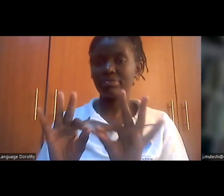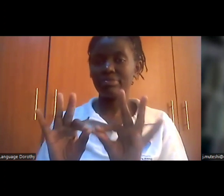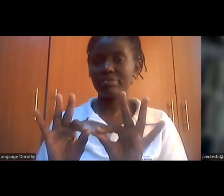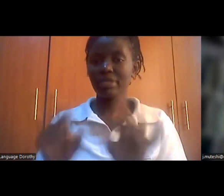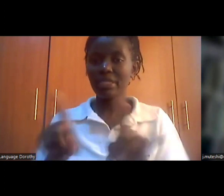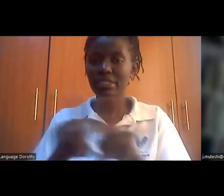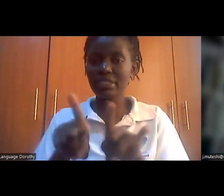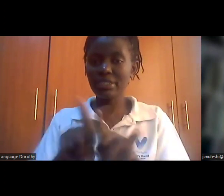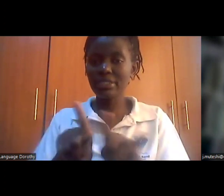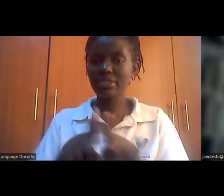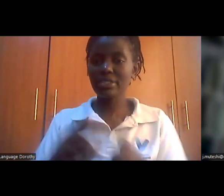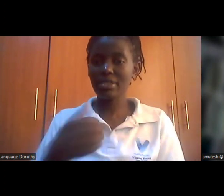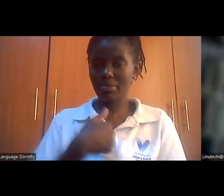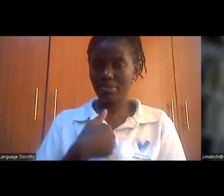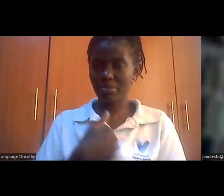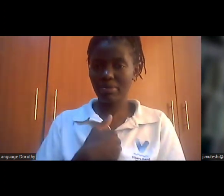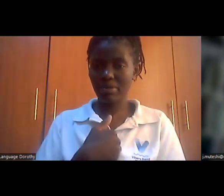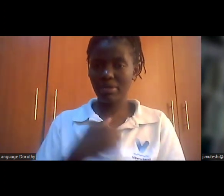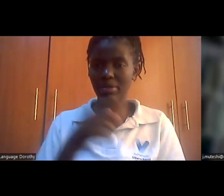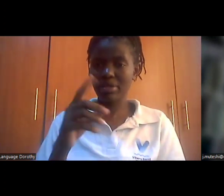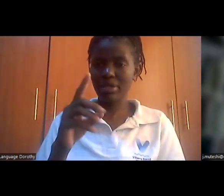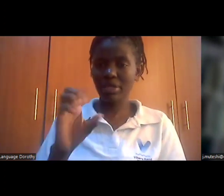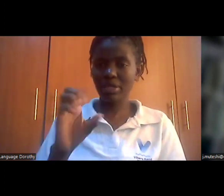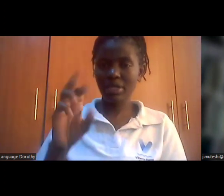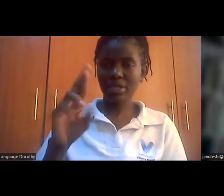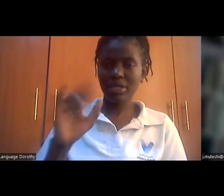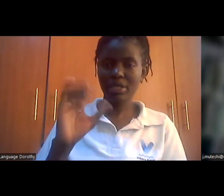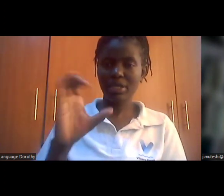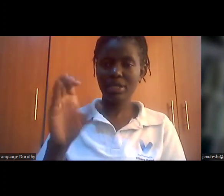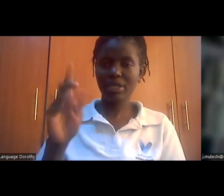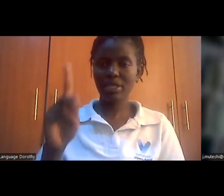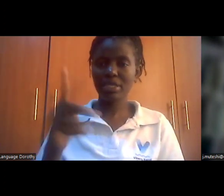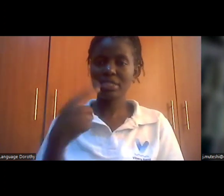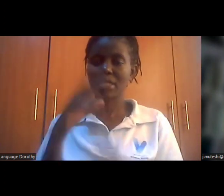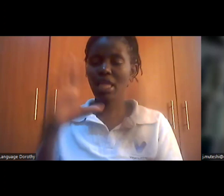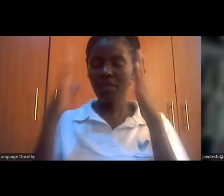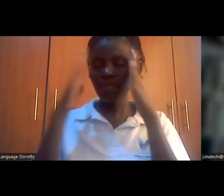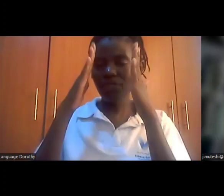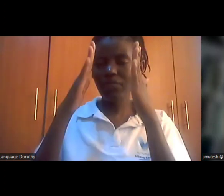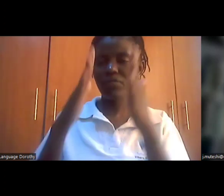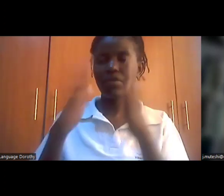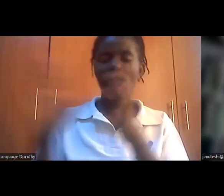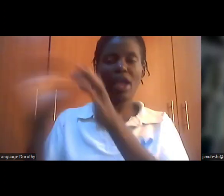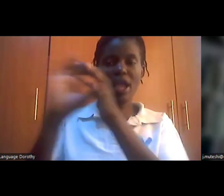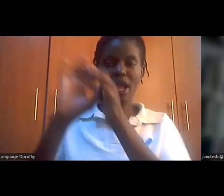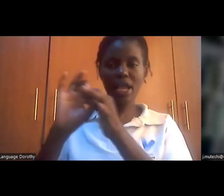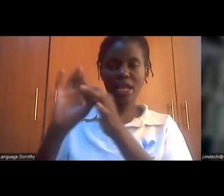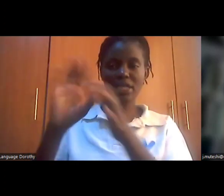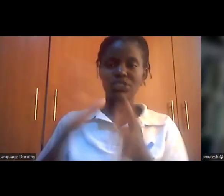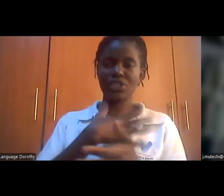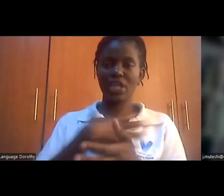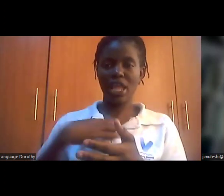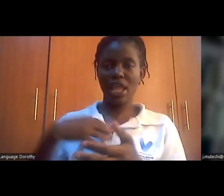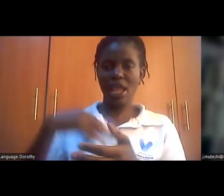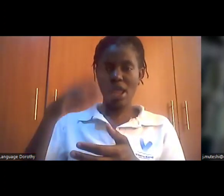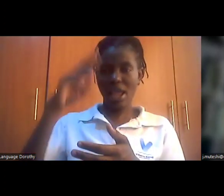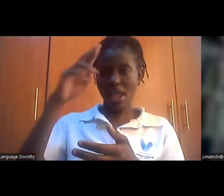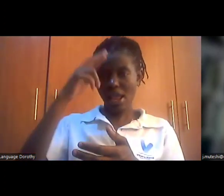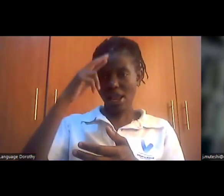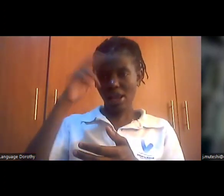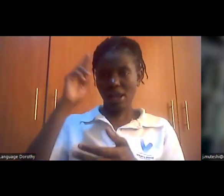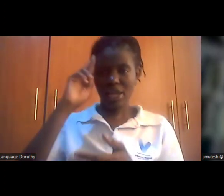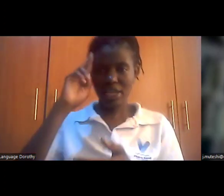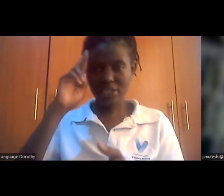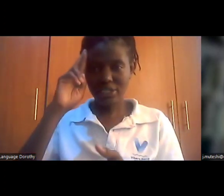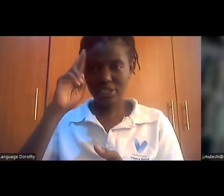have Eric saying again, the focus on culture and religion by understanding It will provide more insight as to how to eradicate